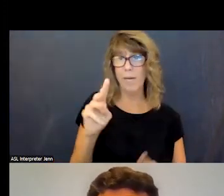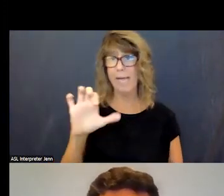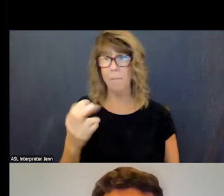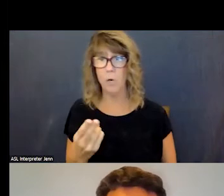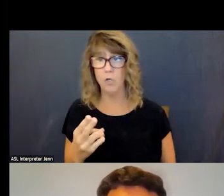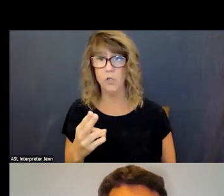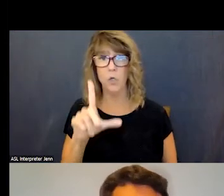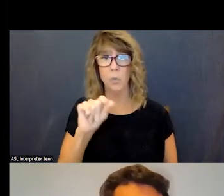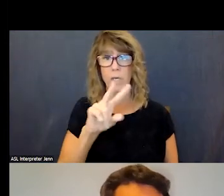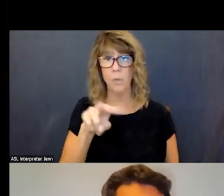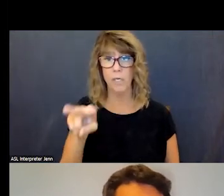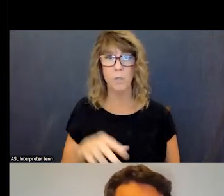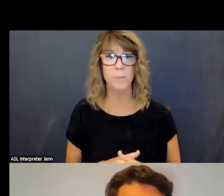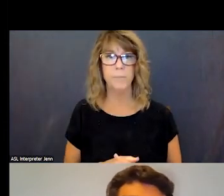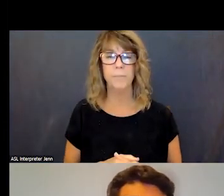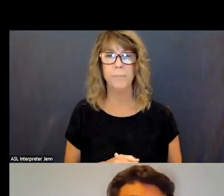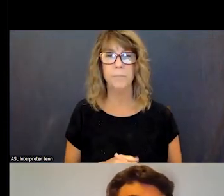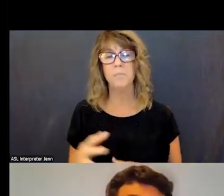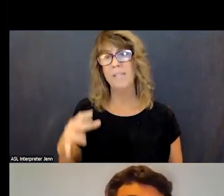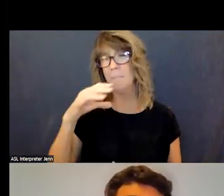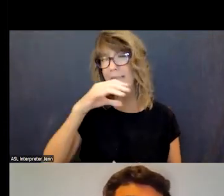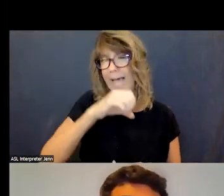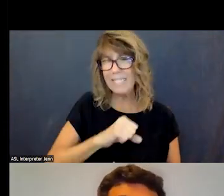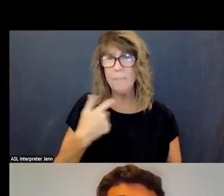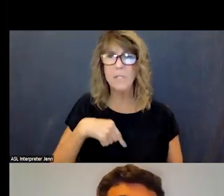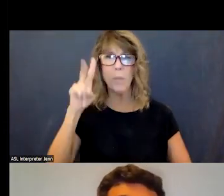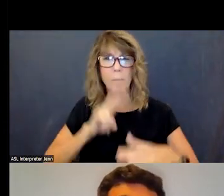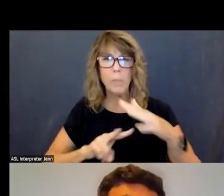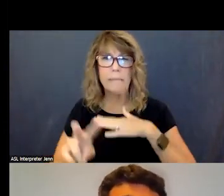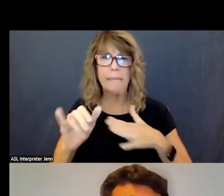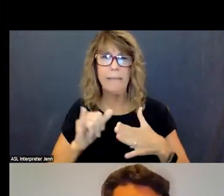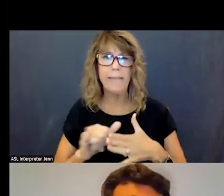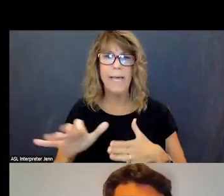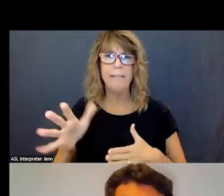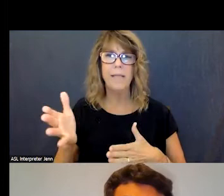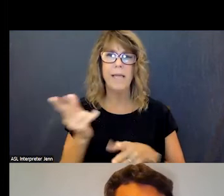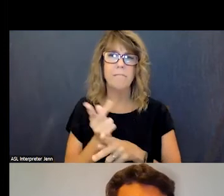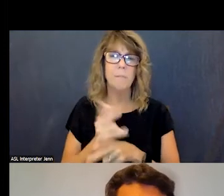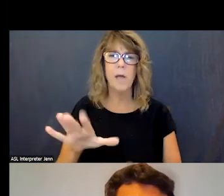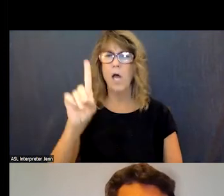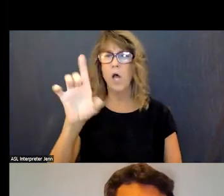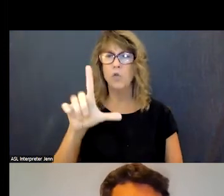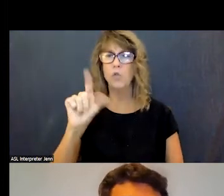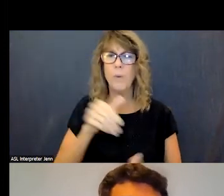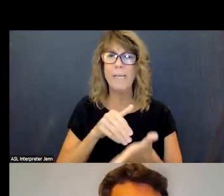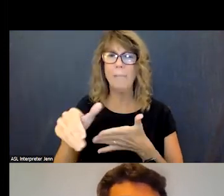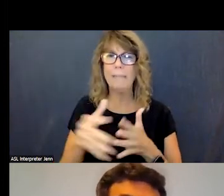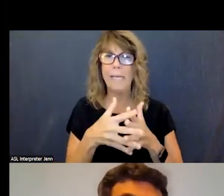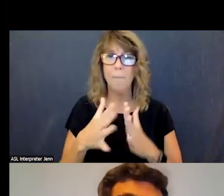2022. And from estimates, we predict that they serve around 120 million Americans in the